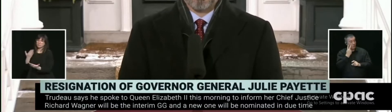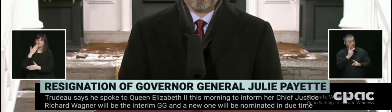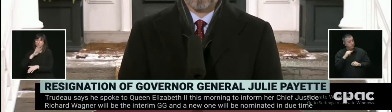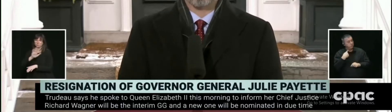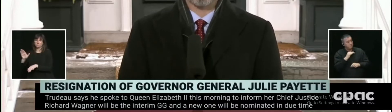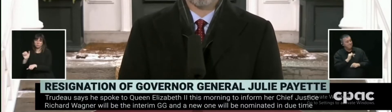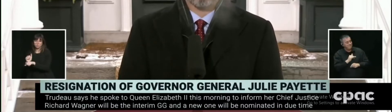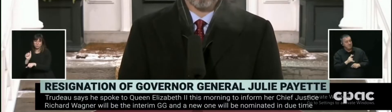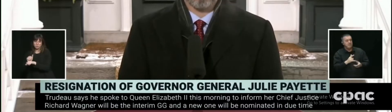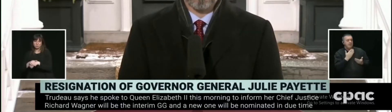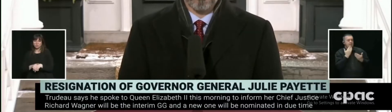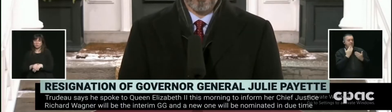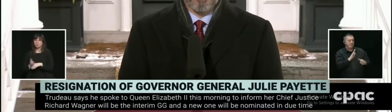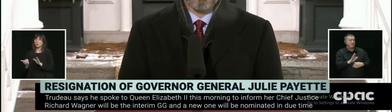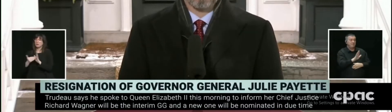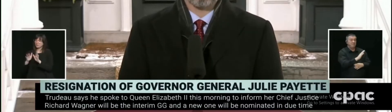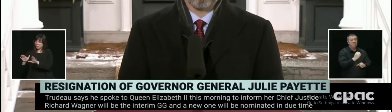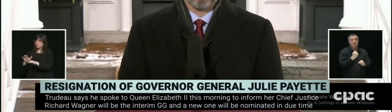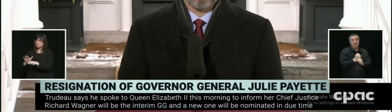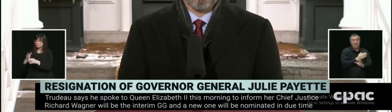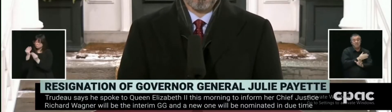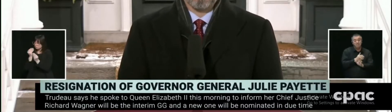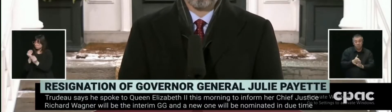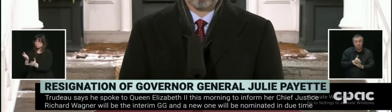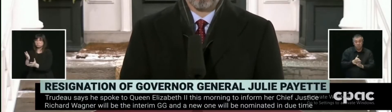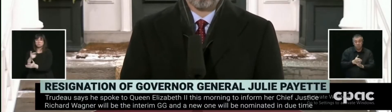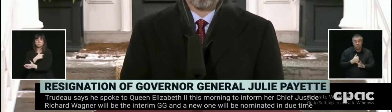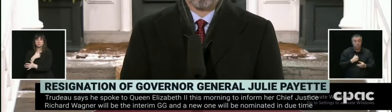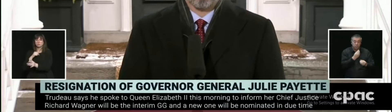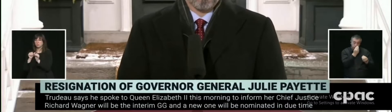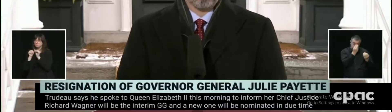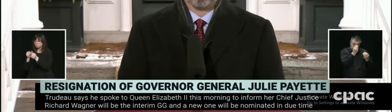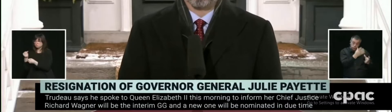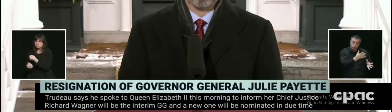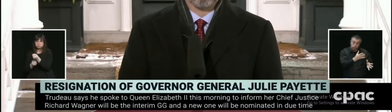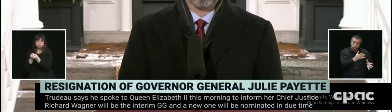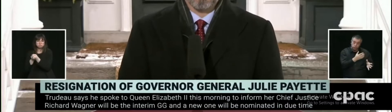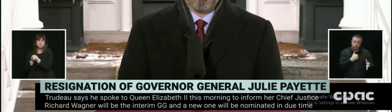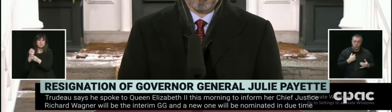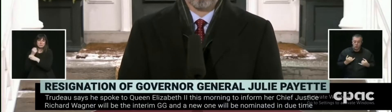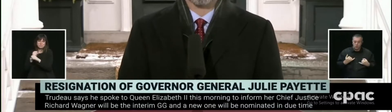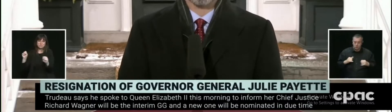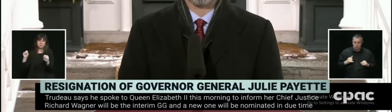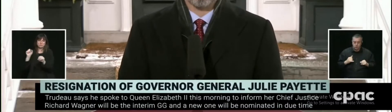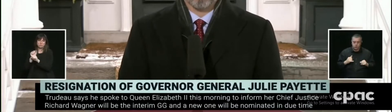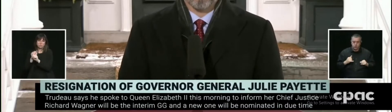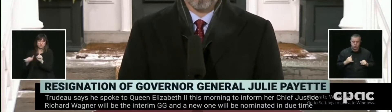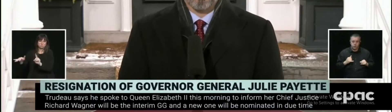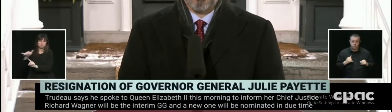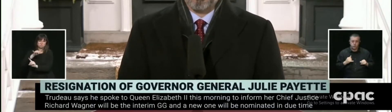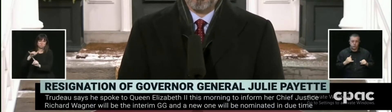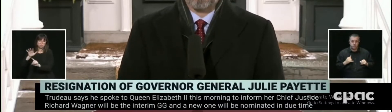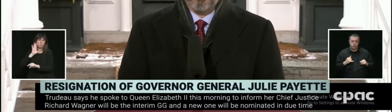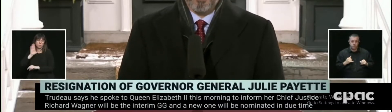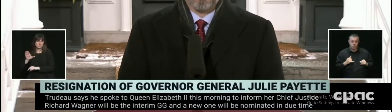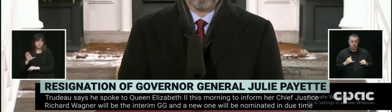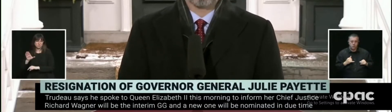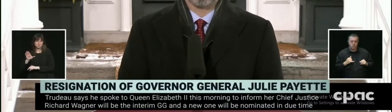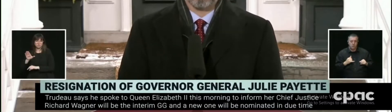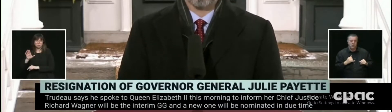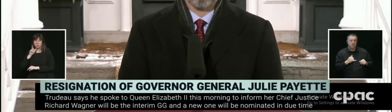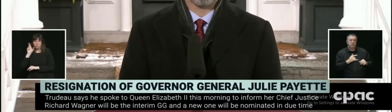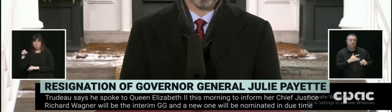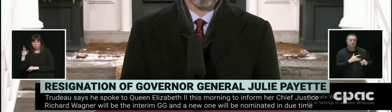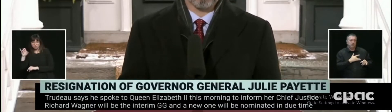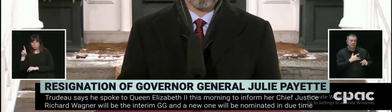and reassure them that we will continue to stand up for workplaces that are safe and secure everywhere in